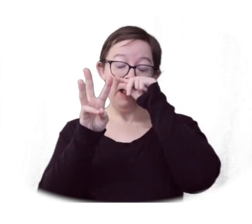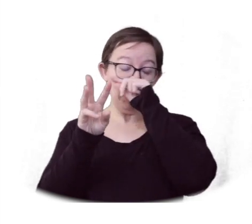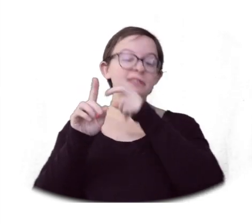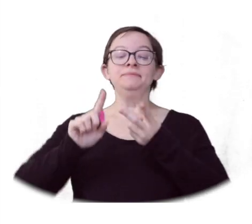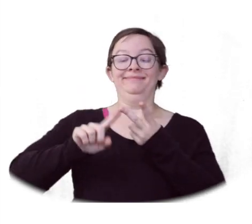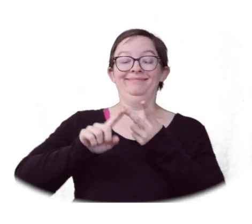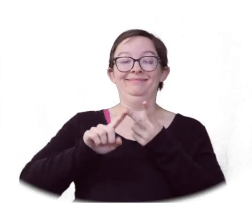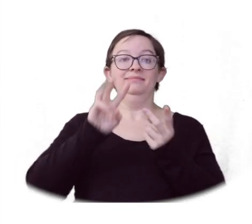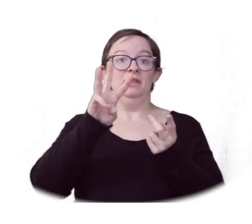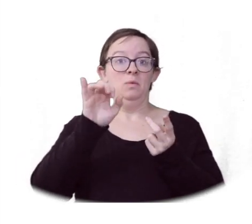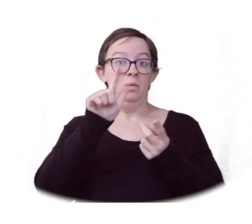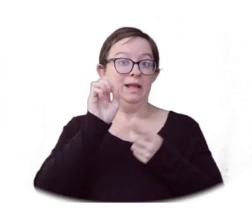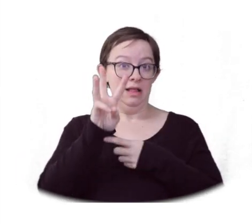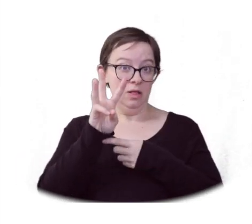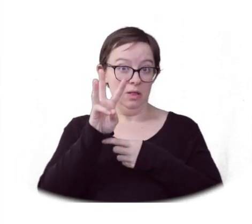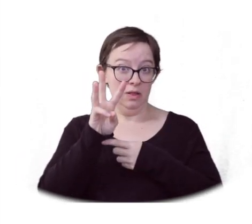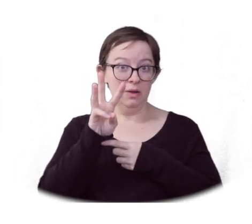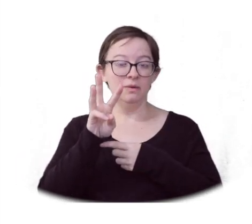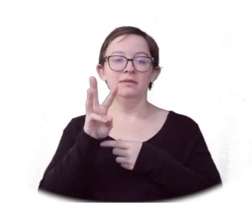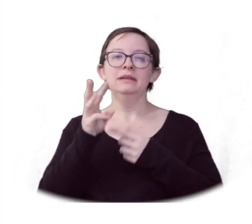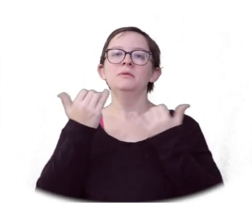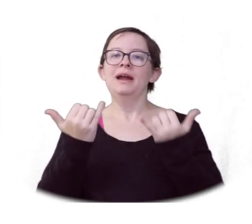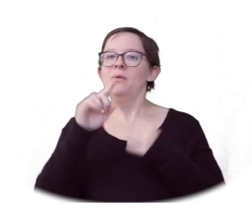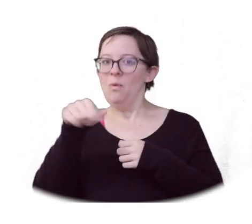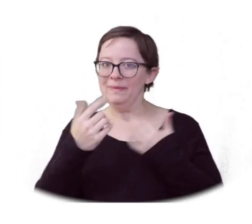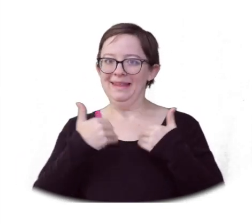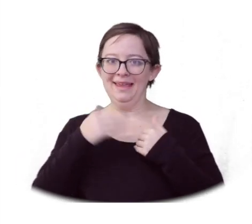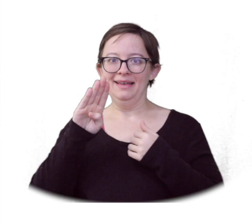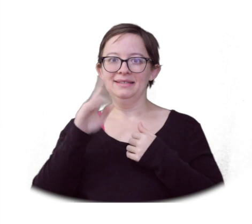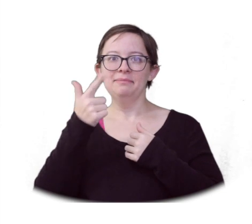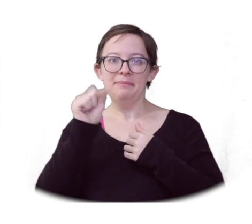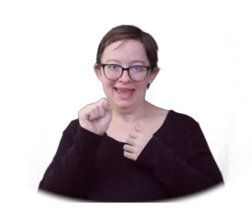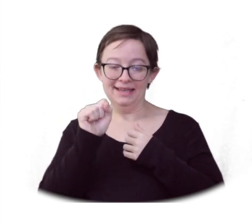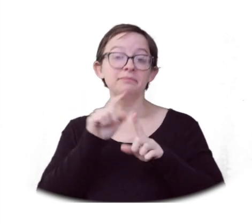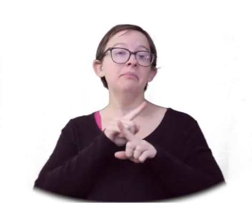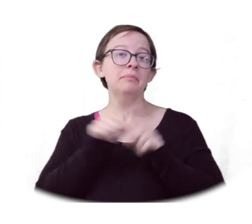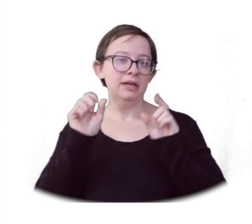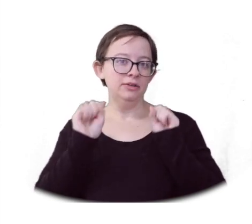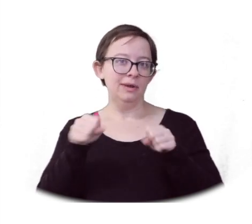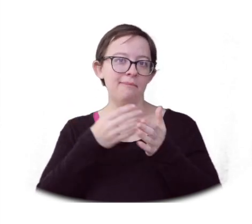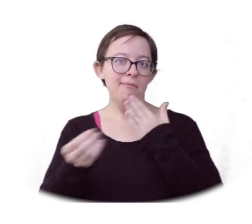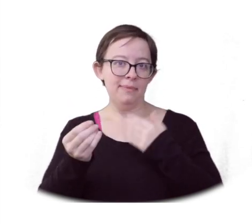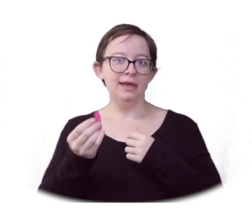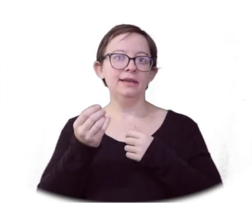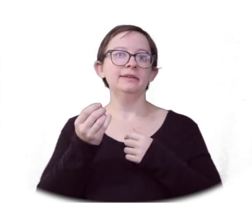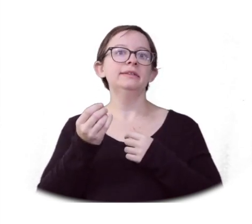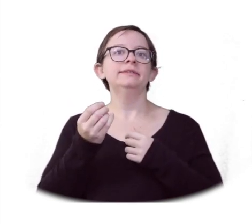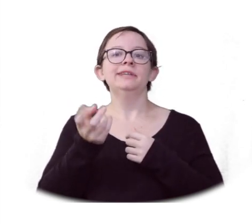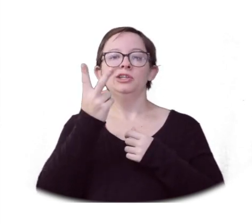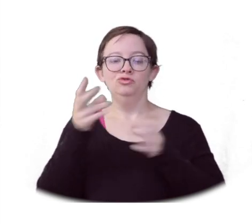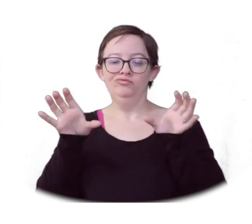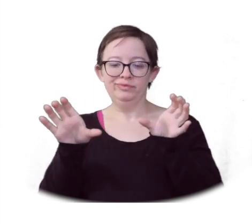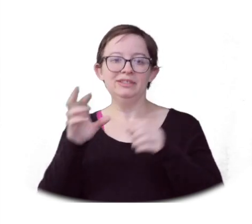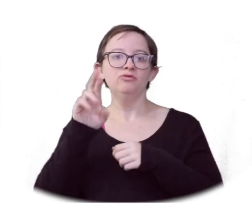Willow. So with the Willow, it just comes with bags. So you have to use bags, but you can buy a 2-pack of